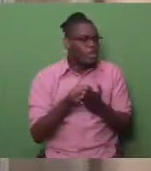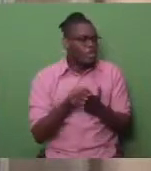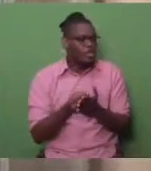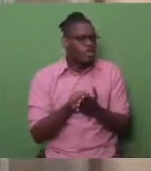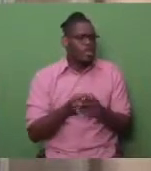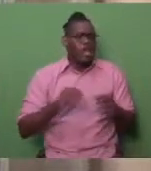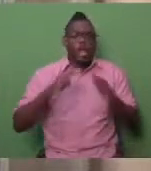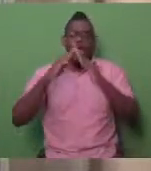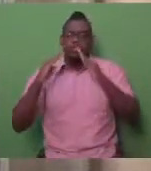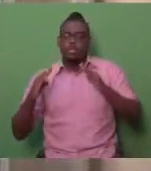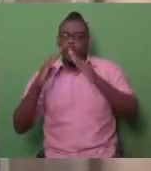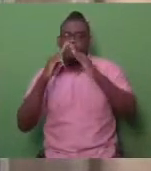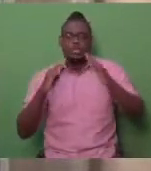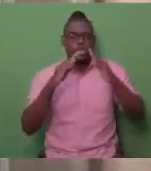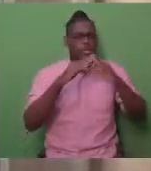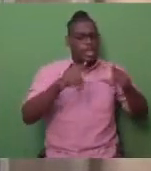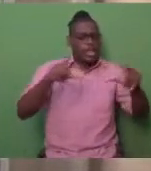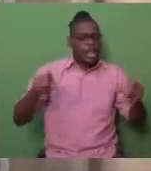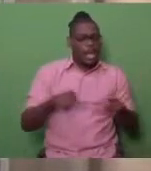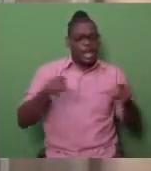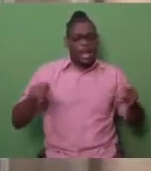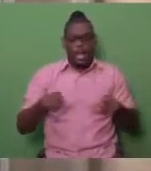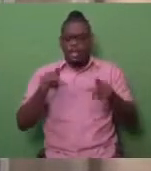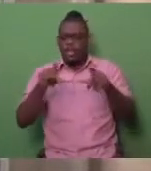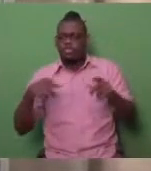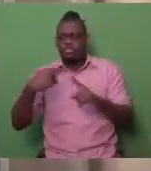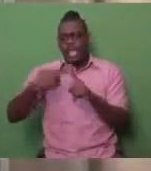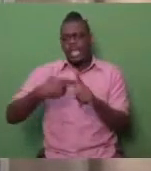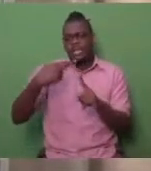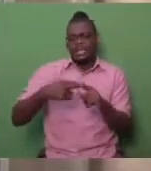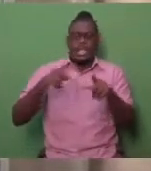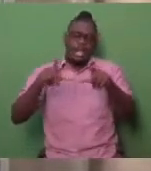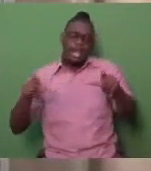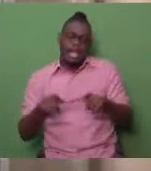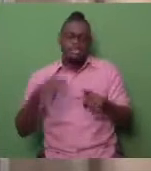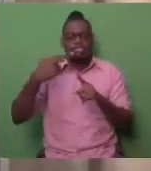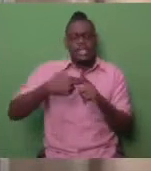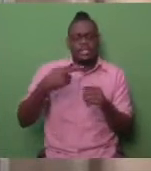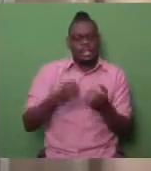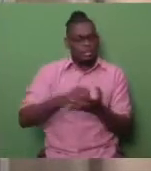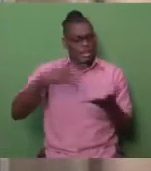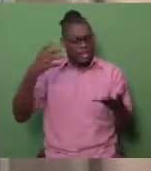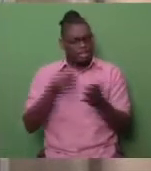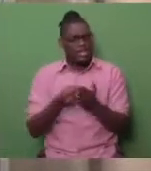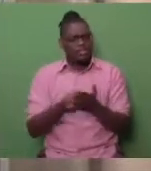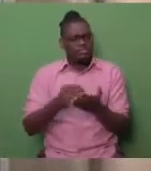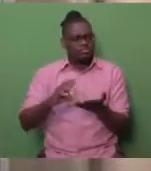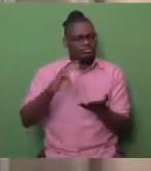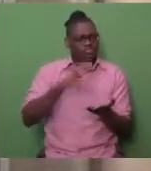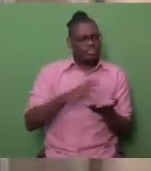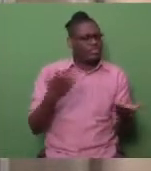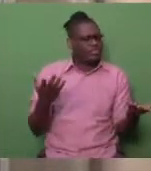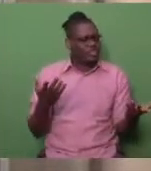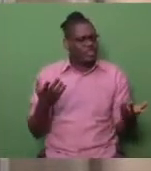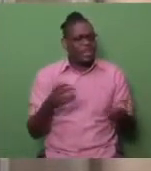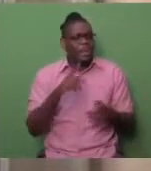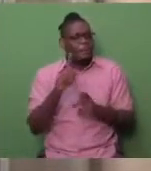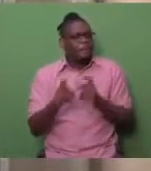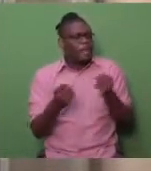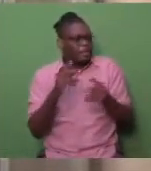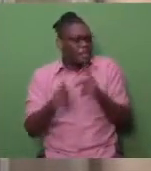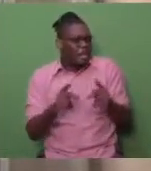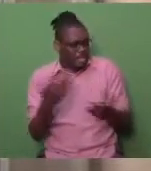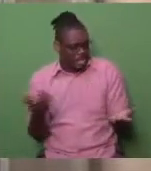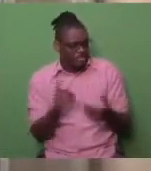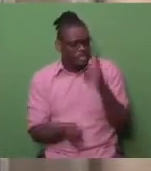support, $1,000 rent support, most of them are still waiting in despondence. The government of Trinidad and